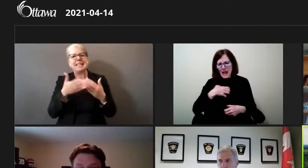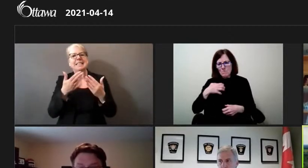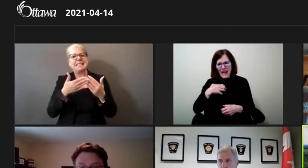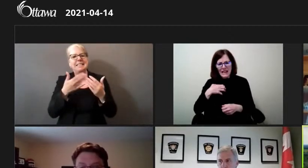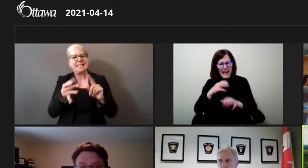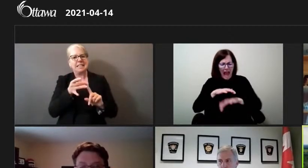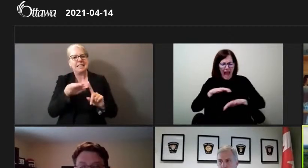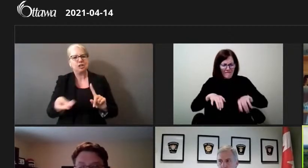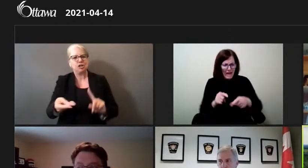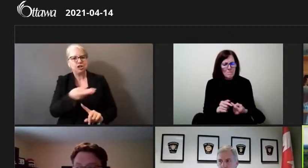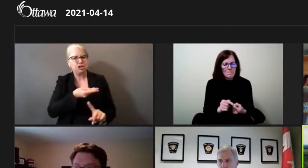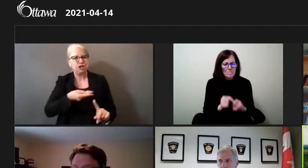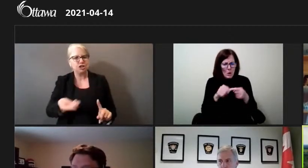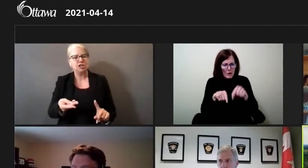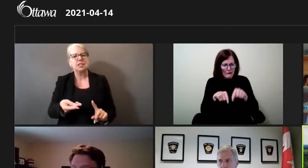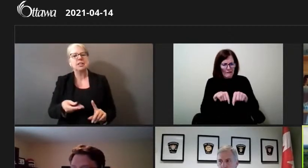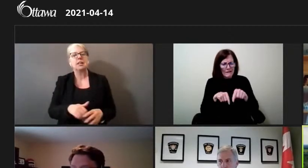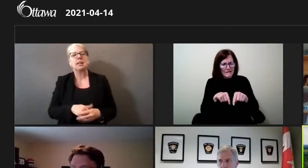transmitters, if you will.